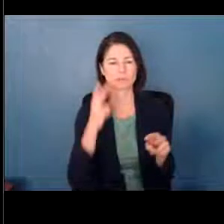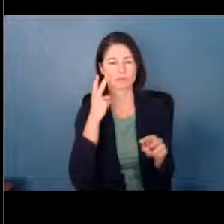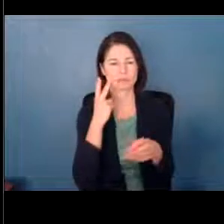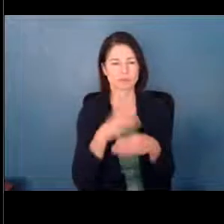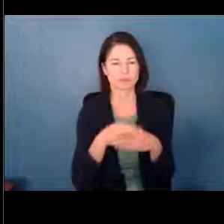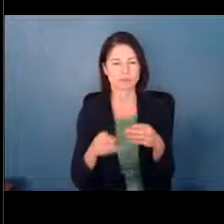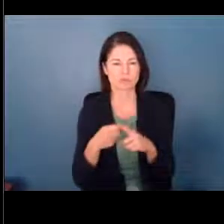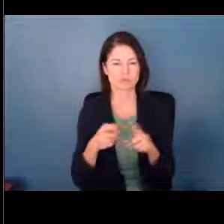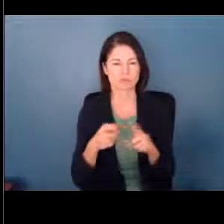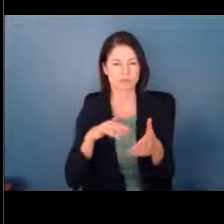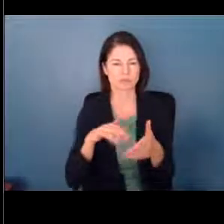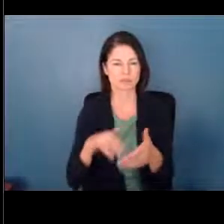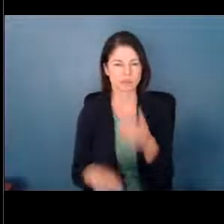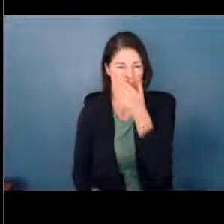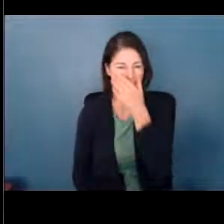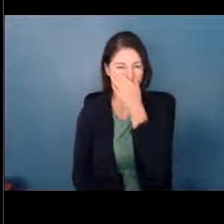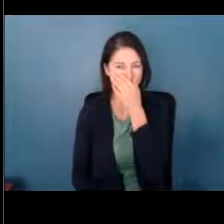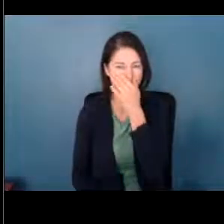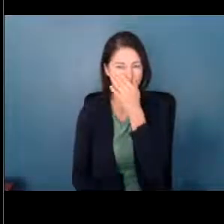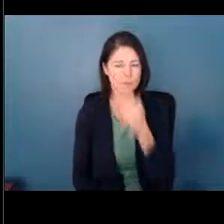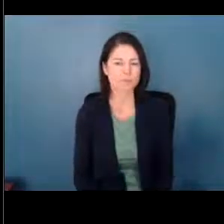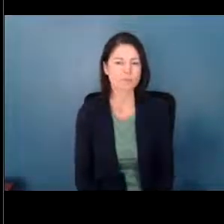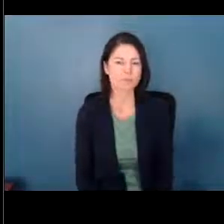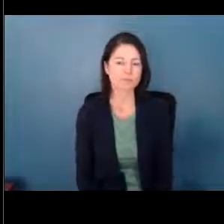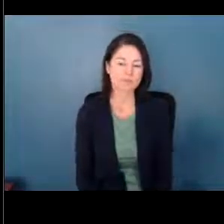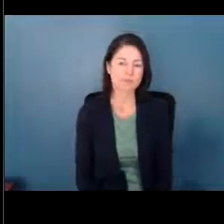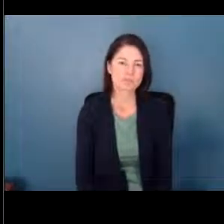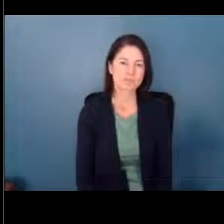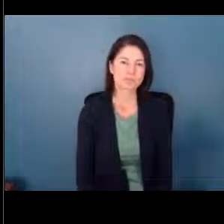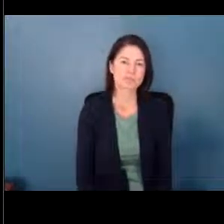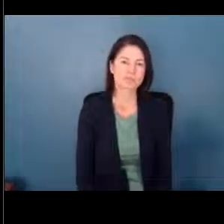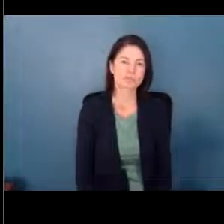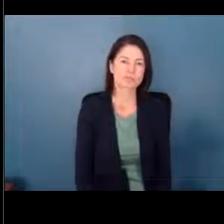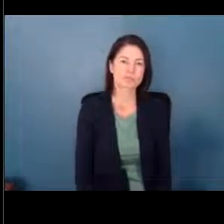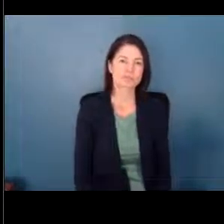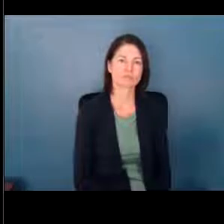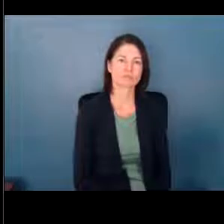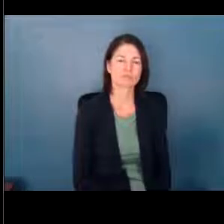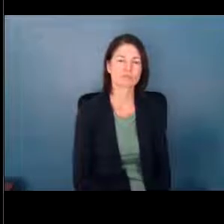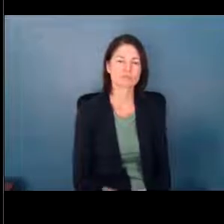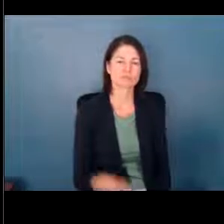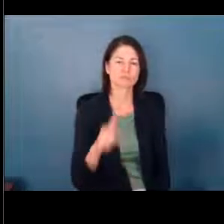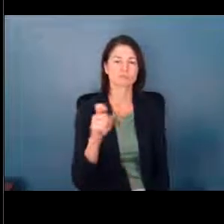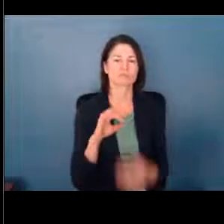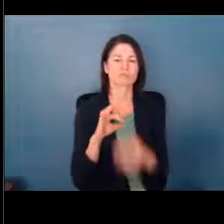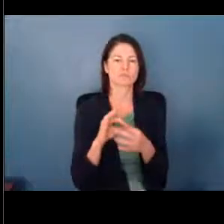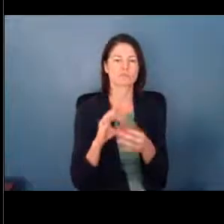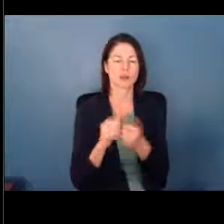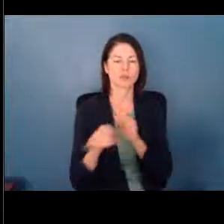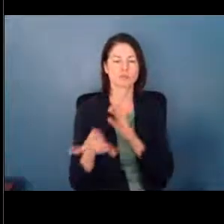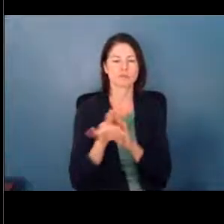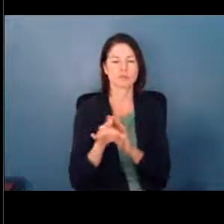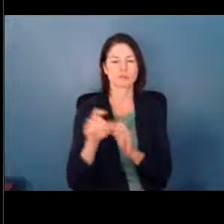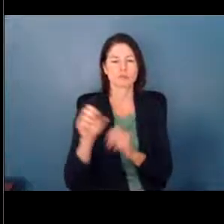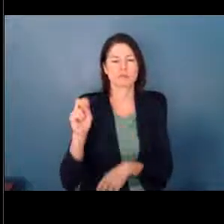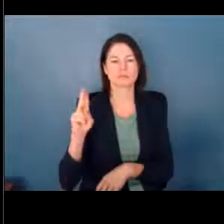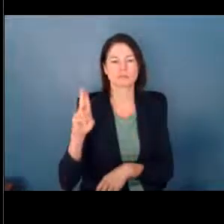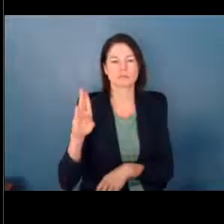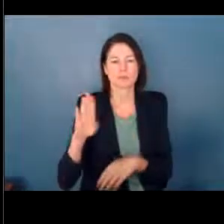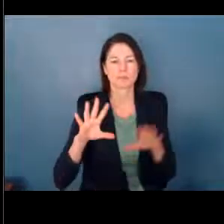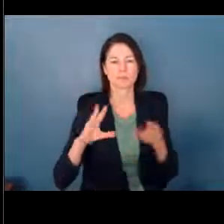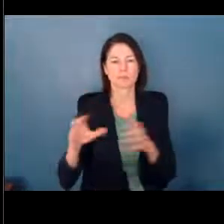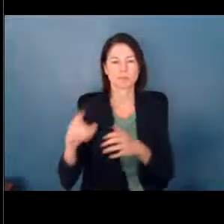question to you before about how you selected the subgroups for the pilot, and